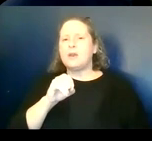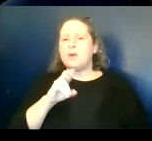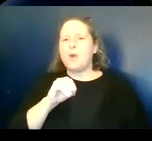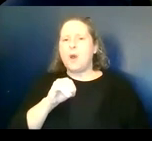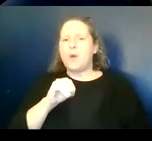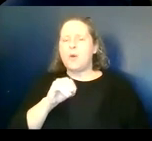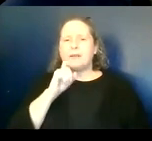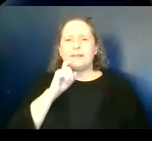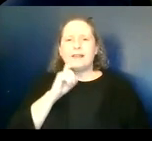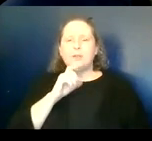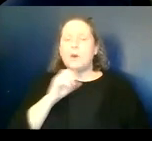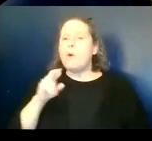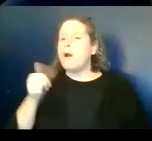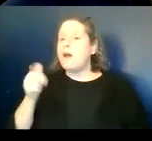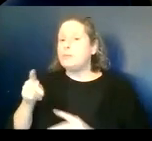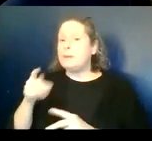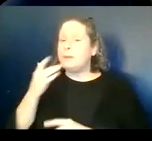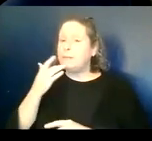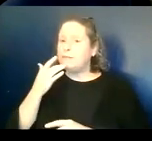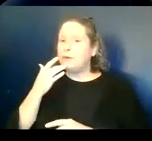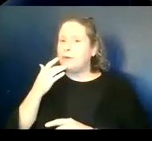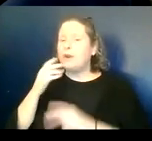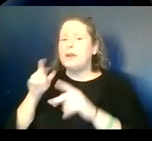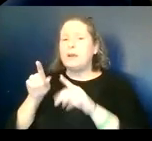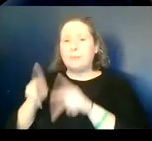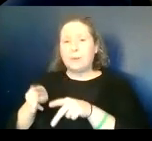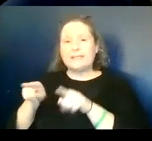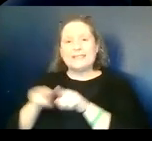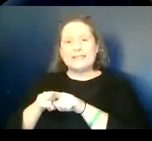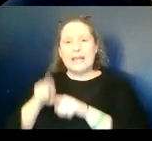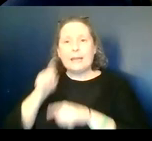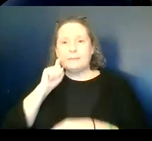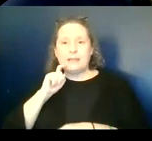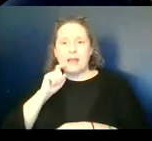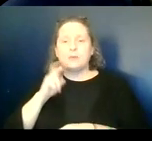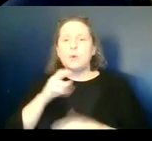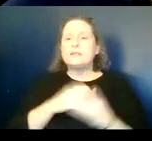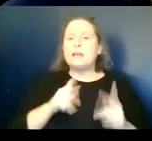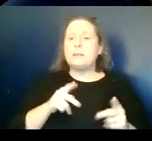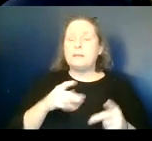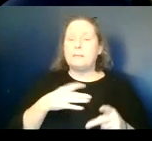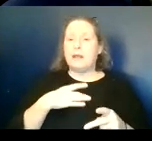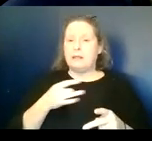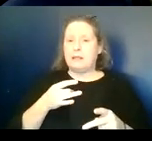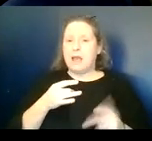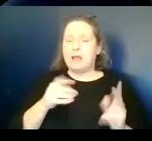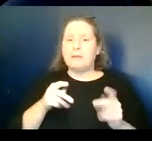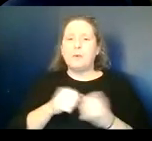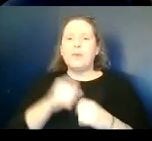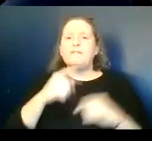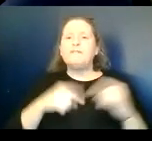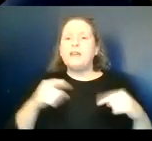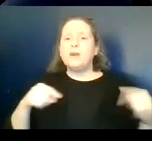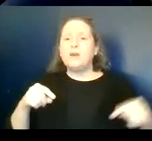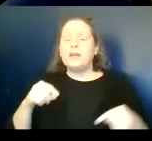person of the same sex, or some people may like people with various gender identity. All those things